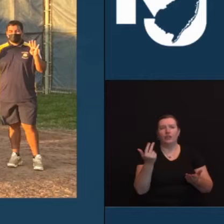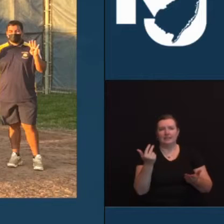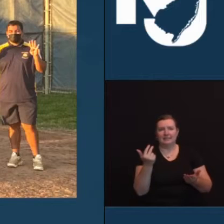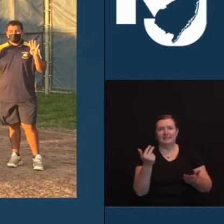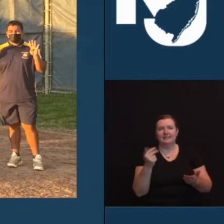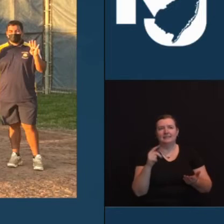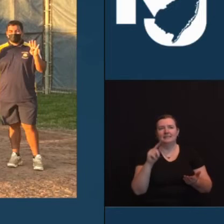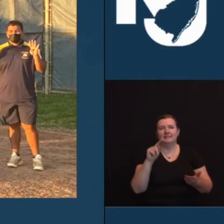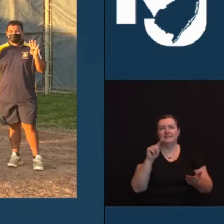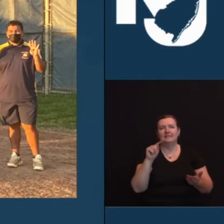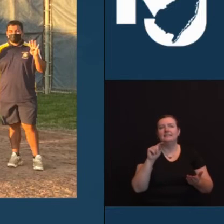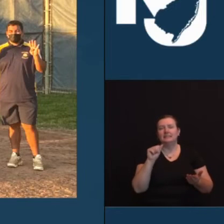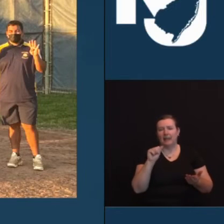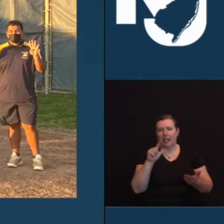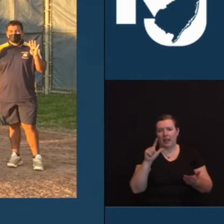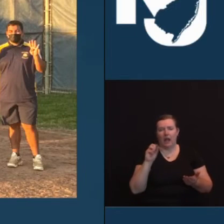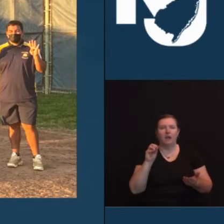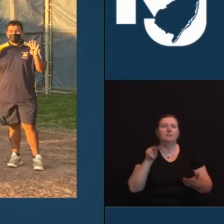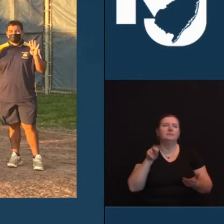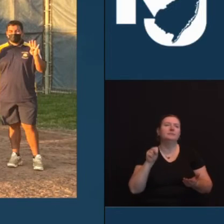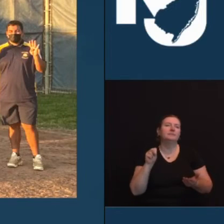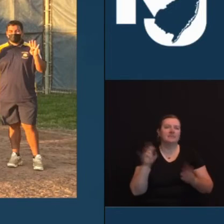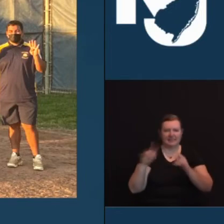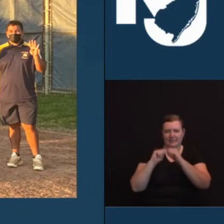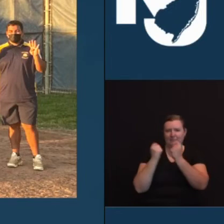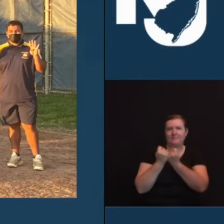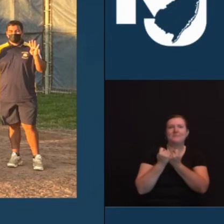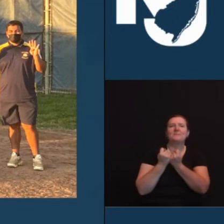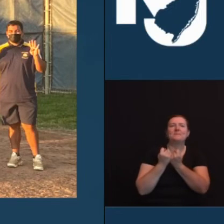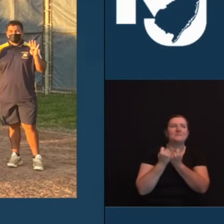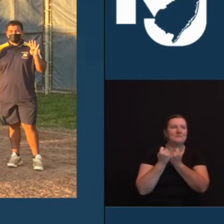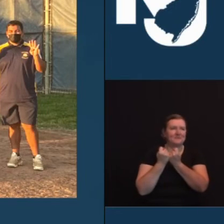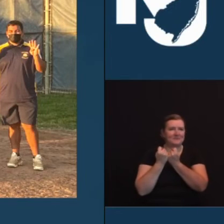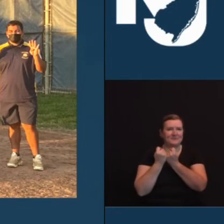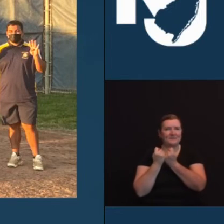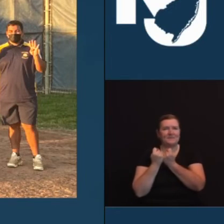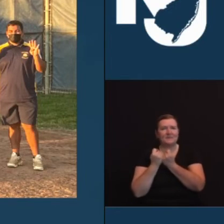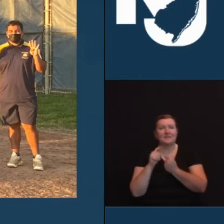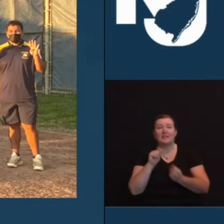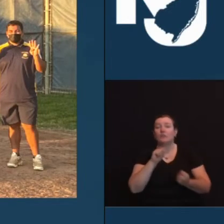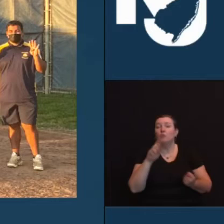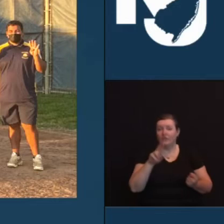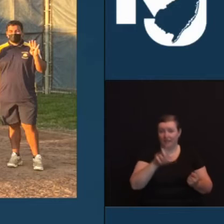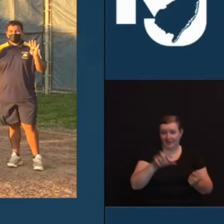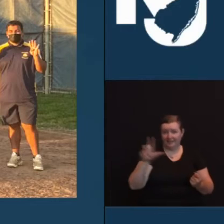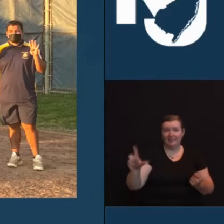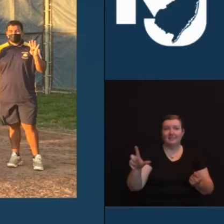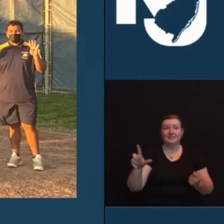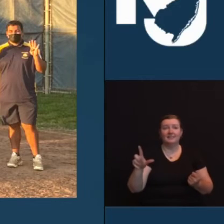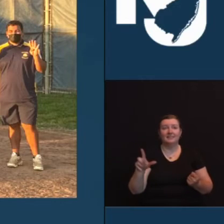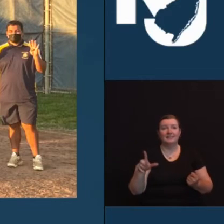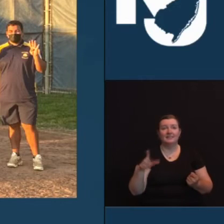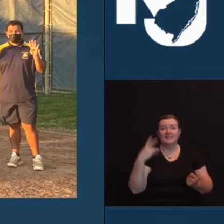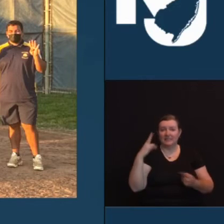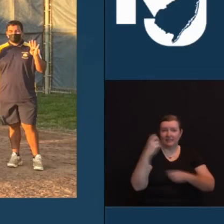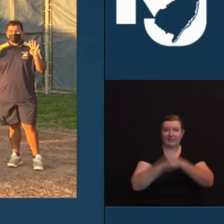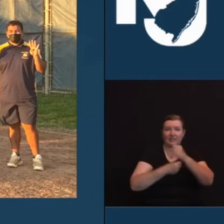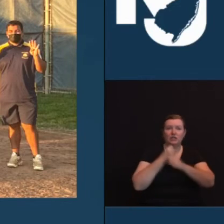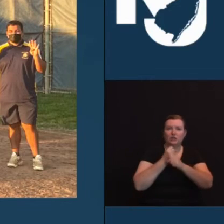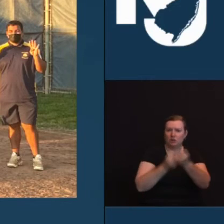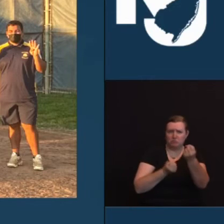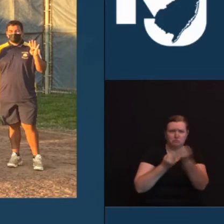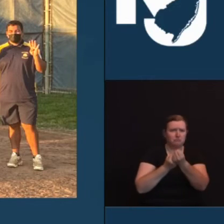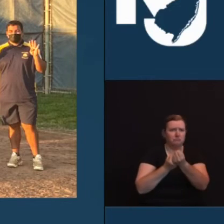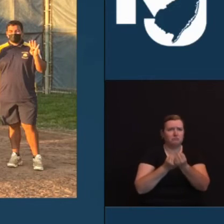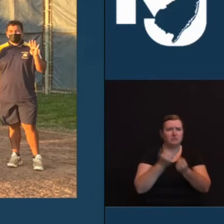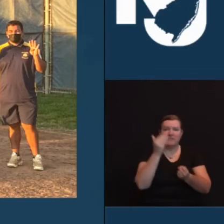coaching, Pat, get this, in the Toms River Little League, he guided his team, 17 years coaching, to 15 championships. The